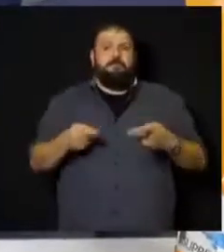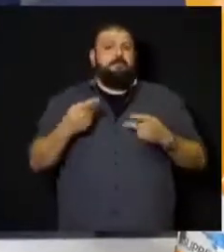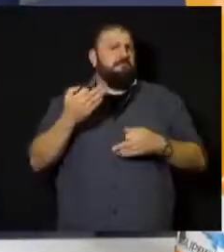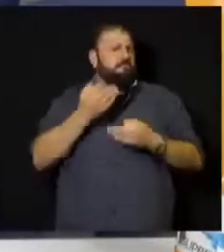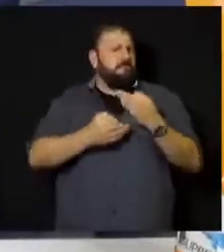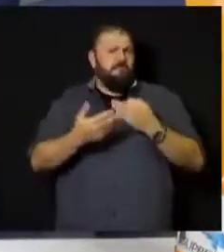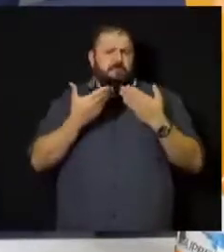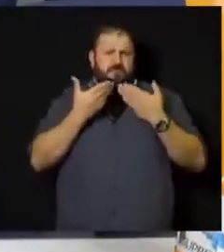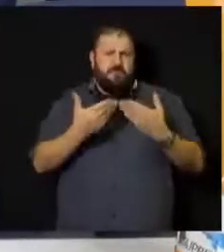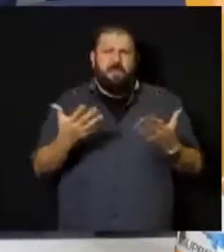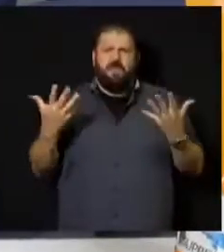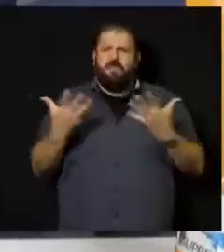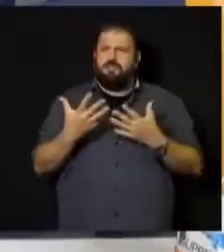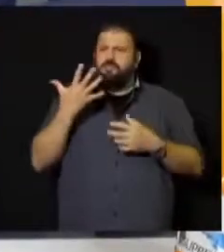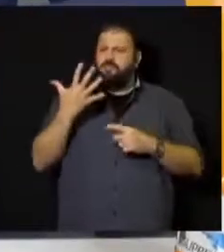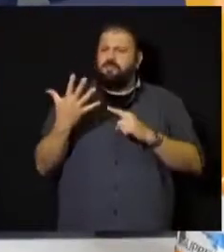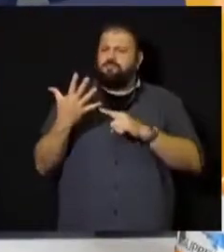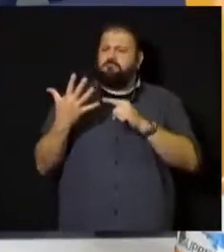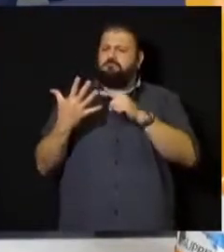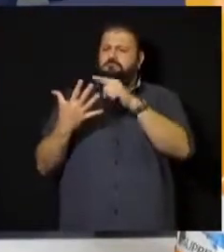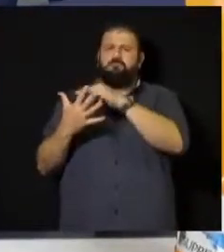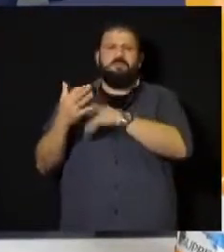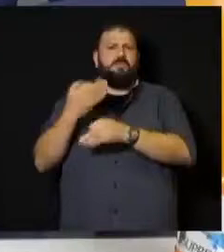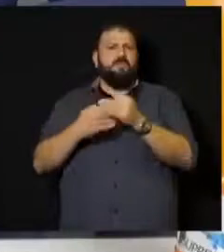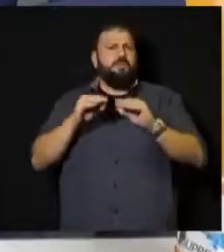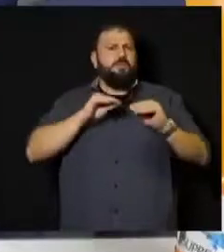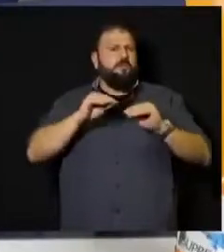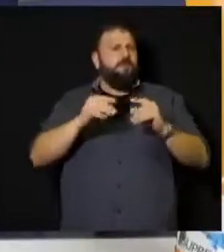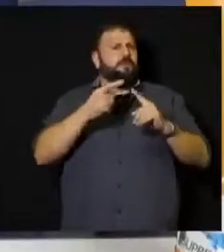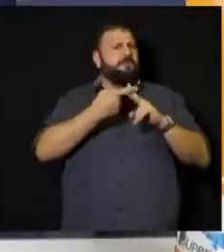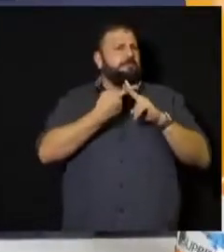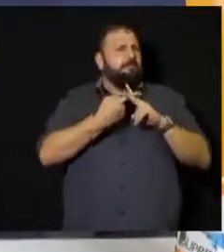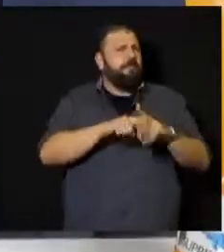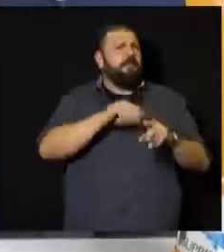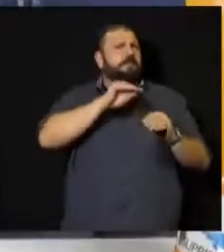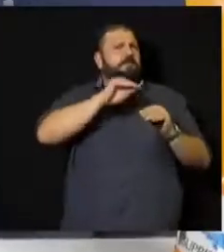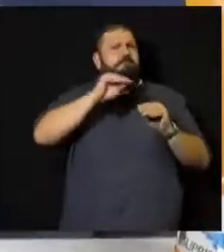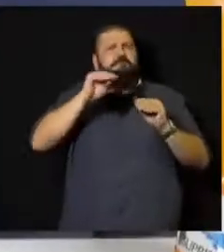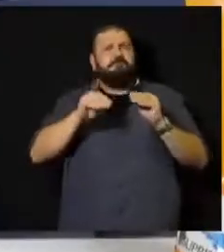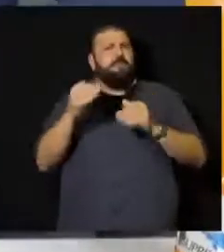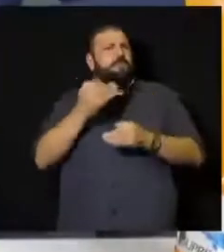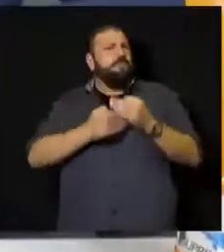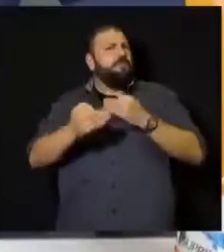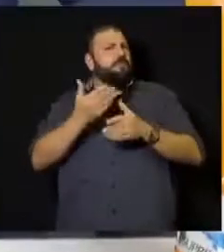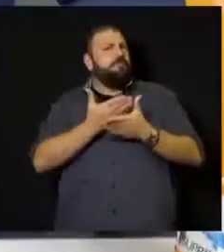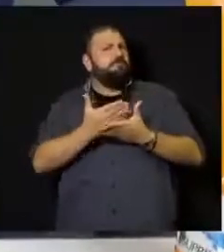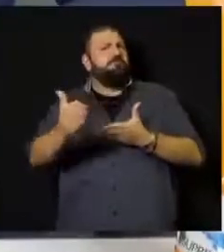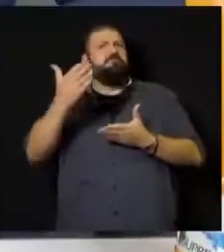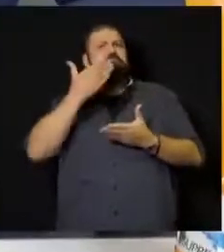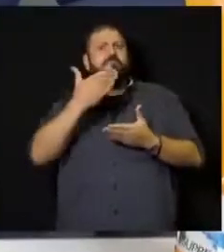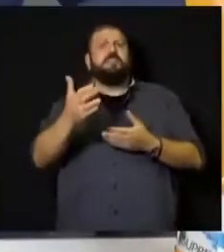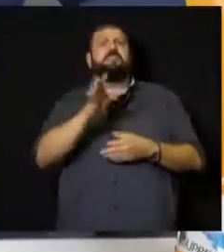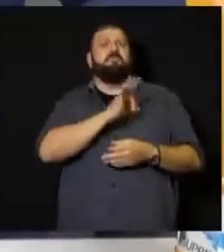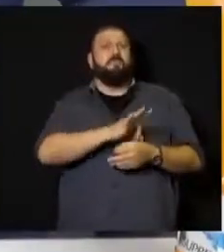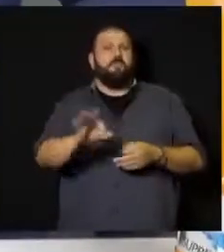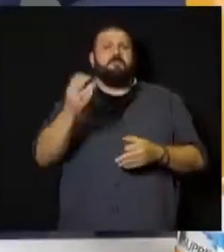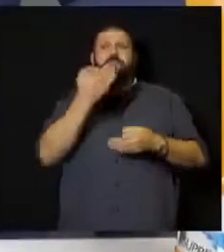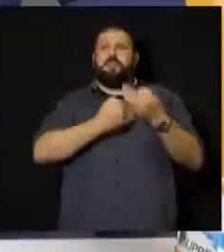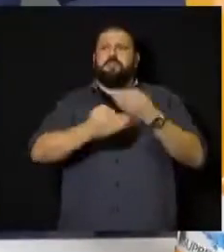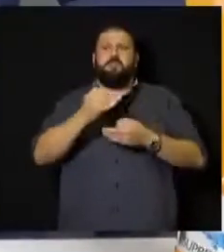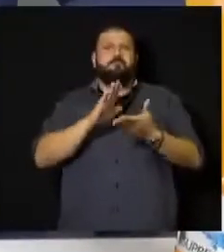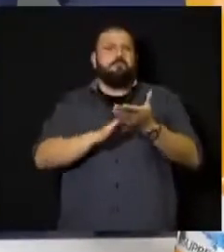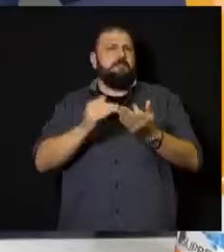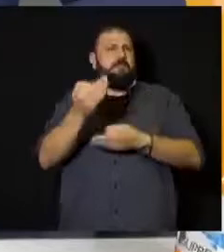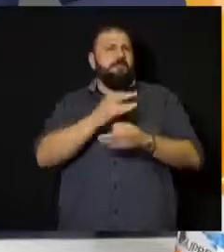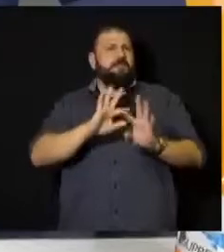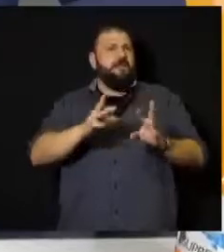sales, but doing the 5 steps with a business center and everything. Something wonderful that by 6 months we were able to get